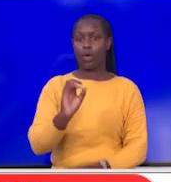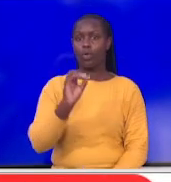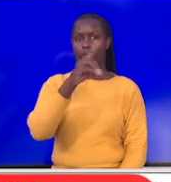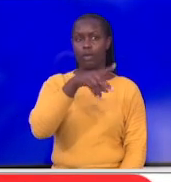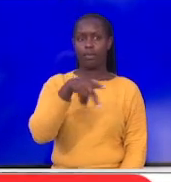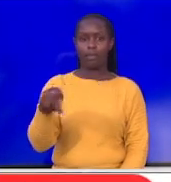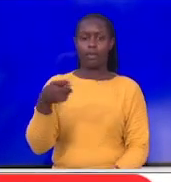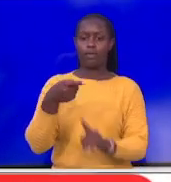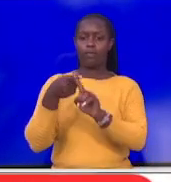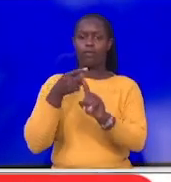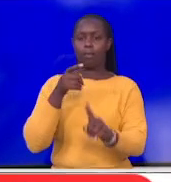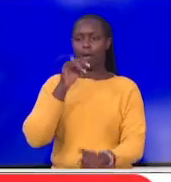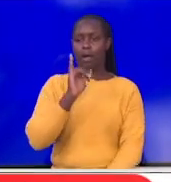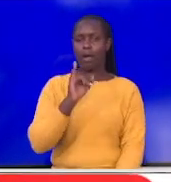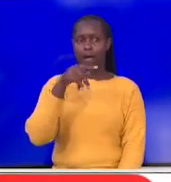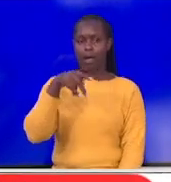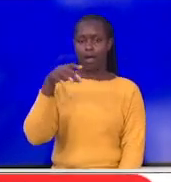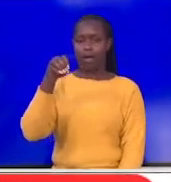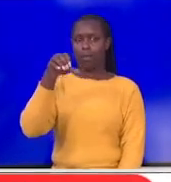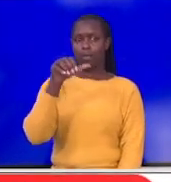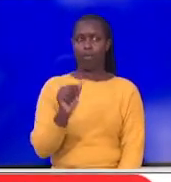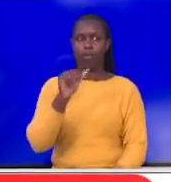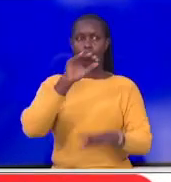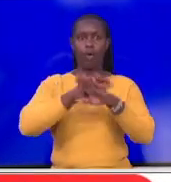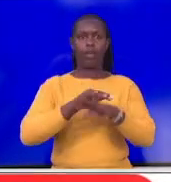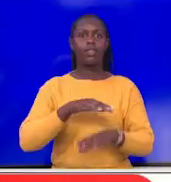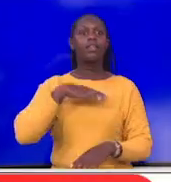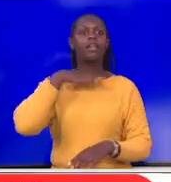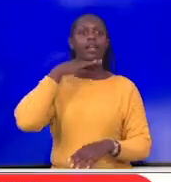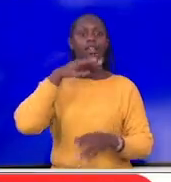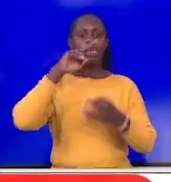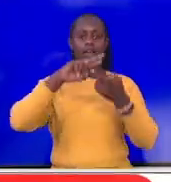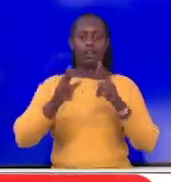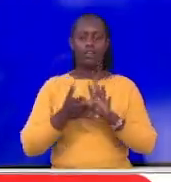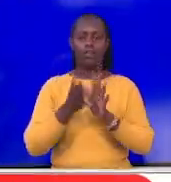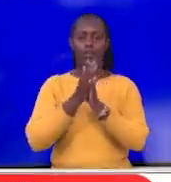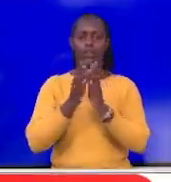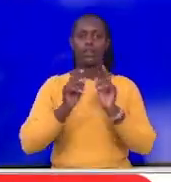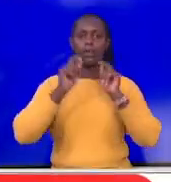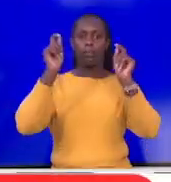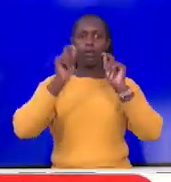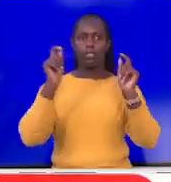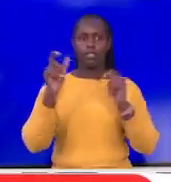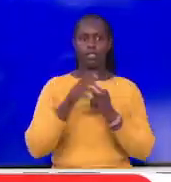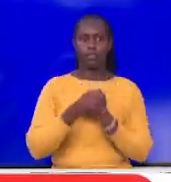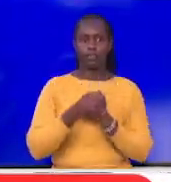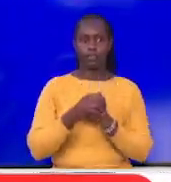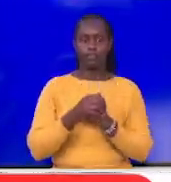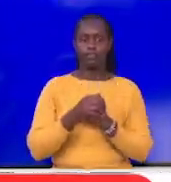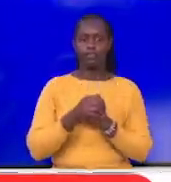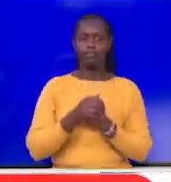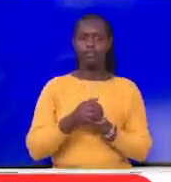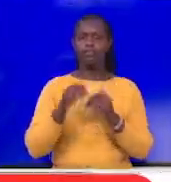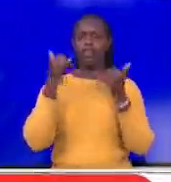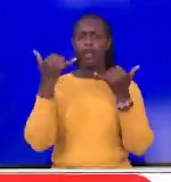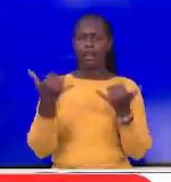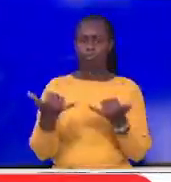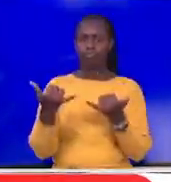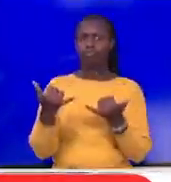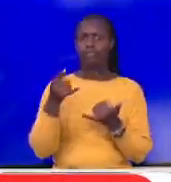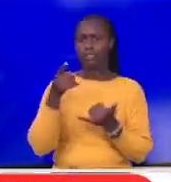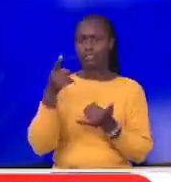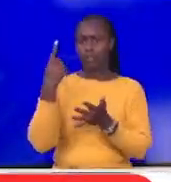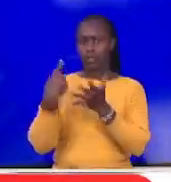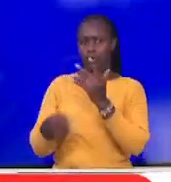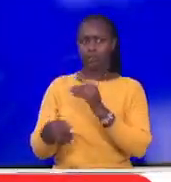from IPOA on the deaths and injuries related to the protests. The bone of contention, however, is